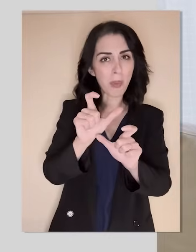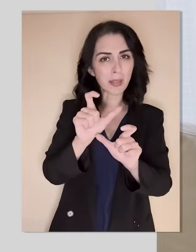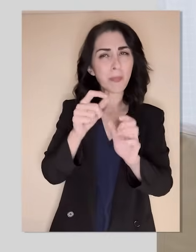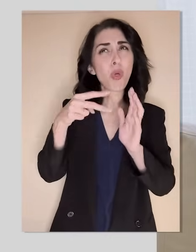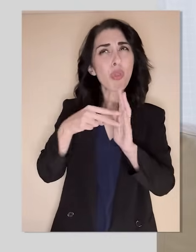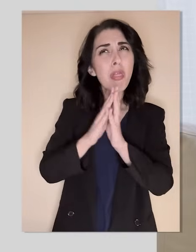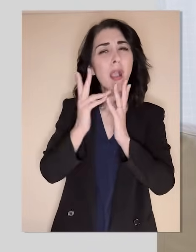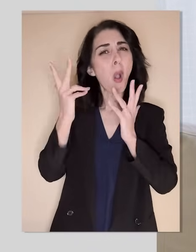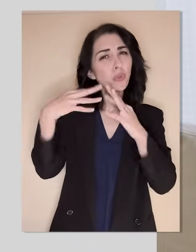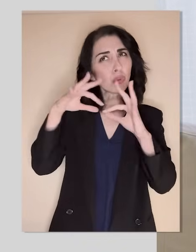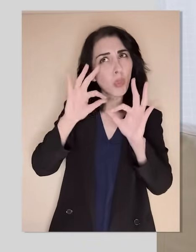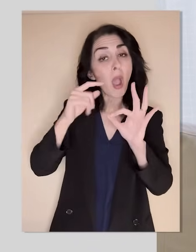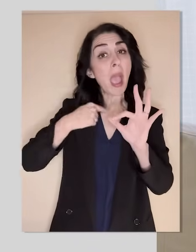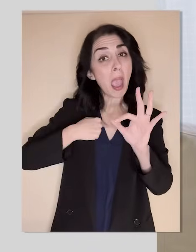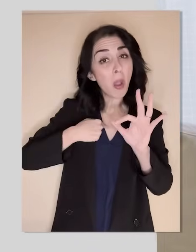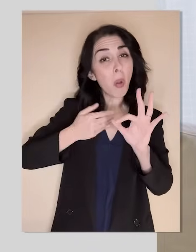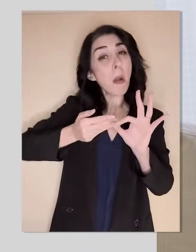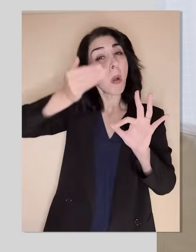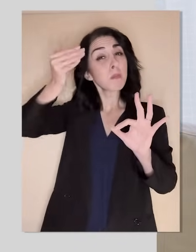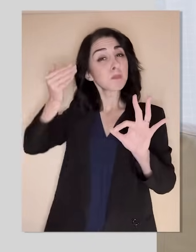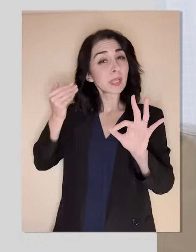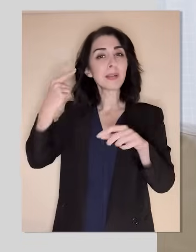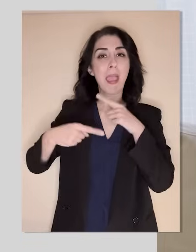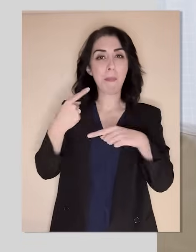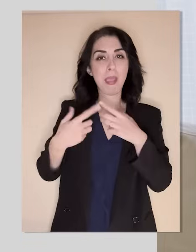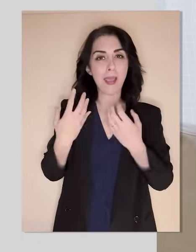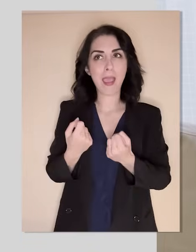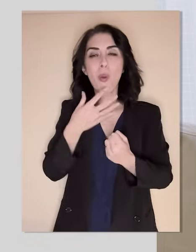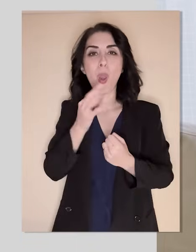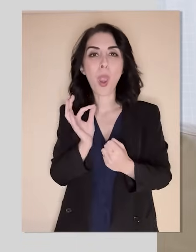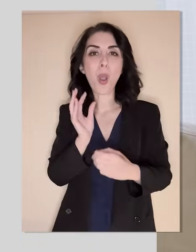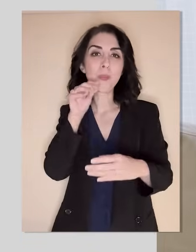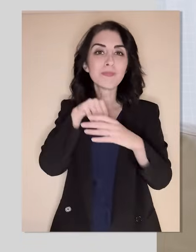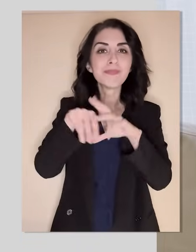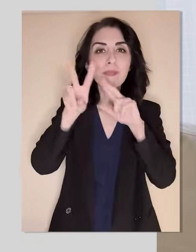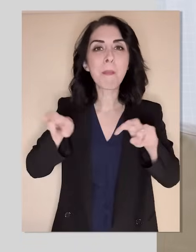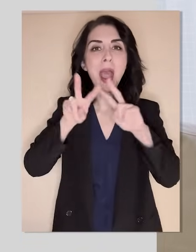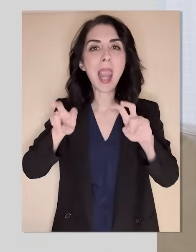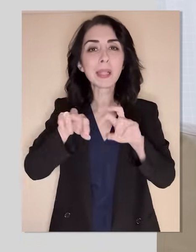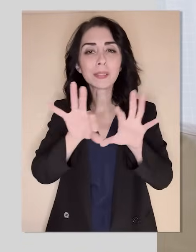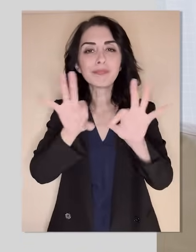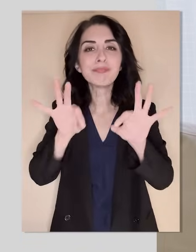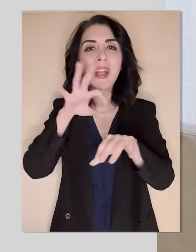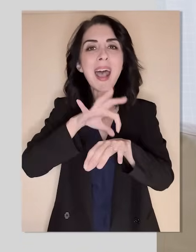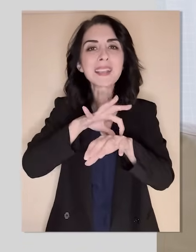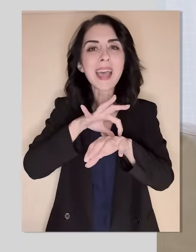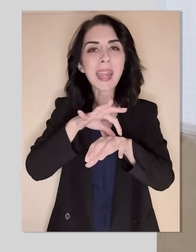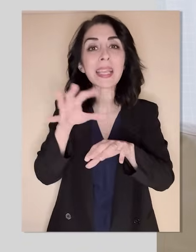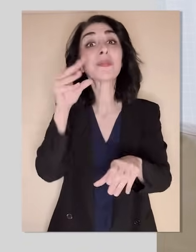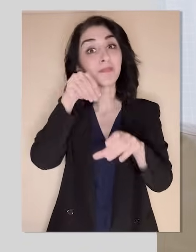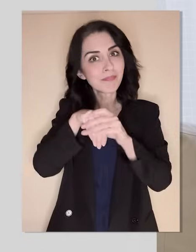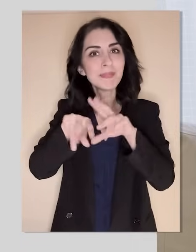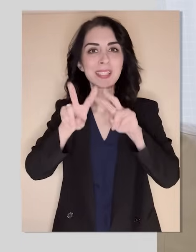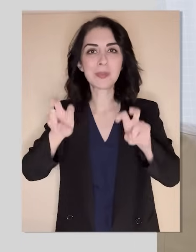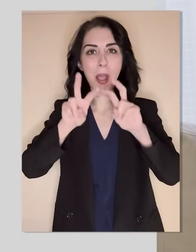put patients in trials even before they became available. So I have a lot of experience with that